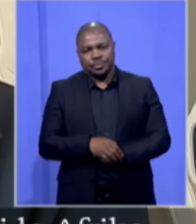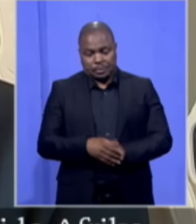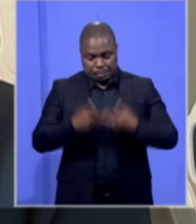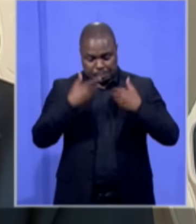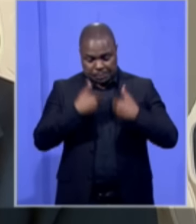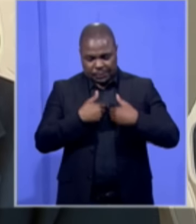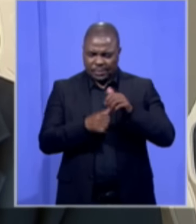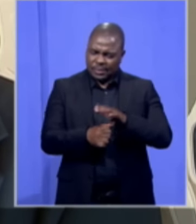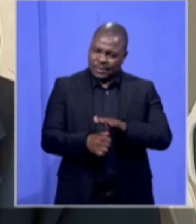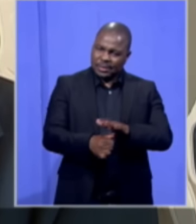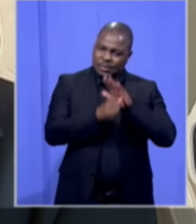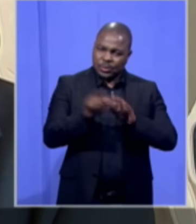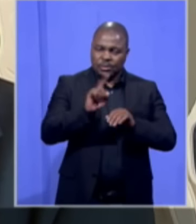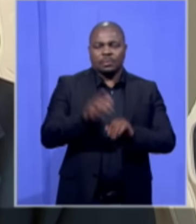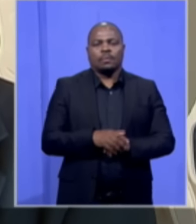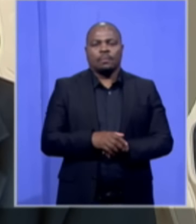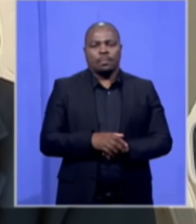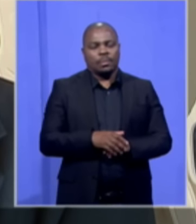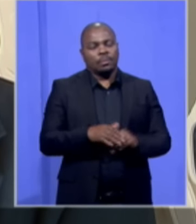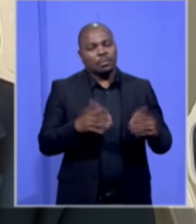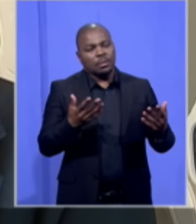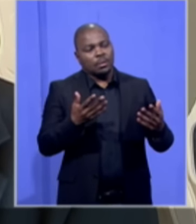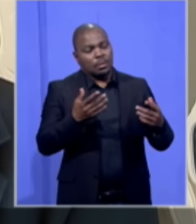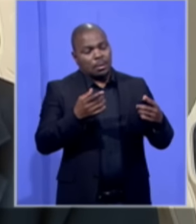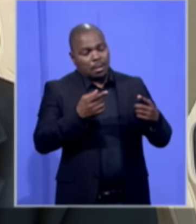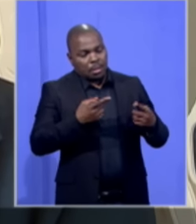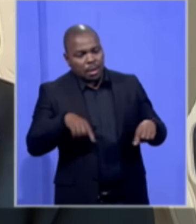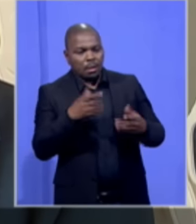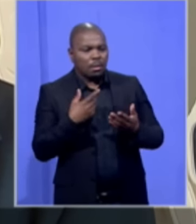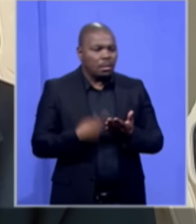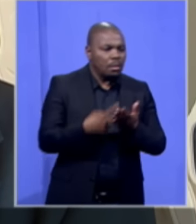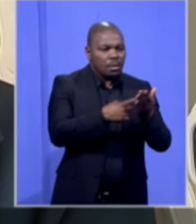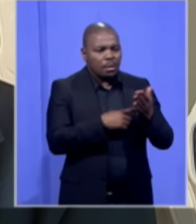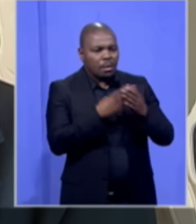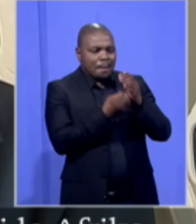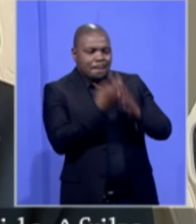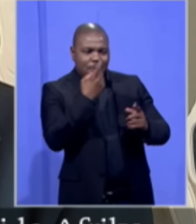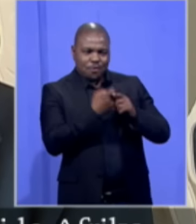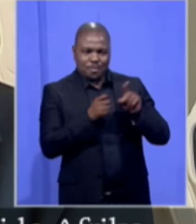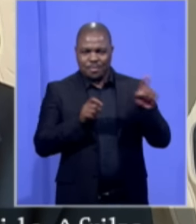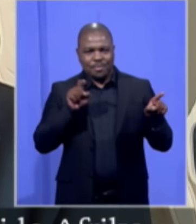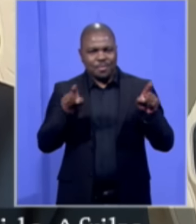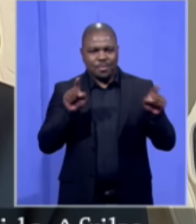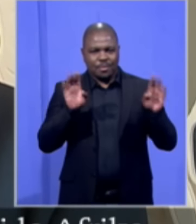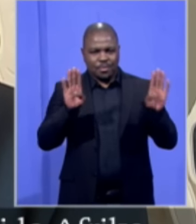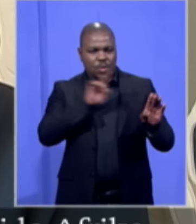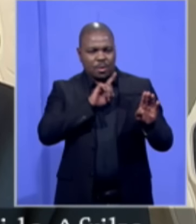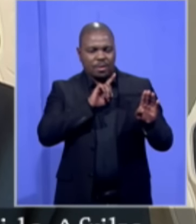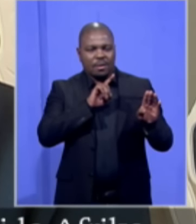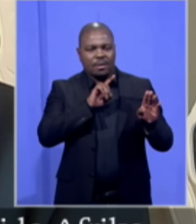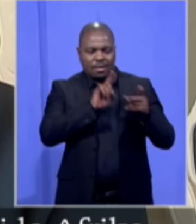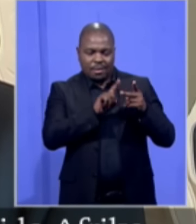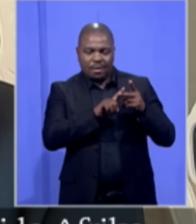is the kind of conversation that they are inspiring, particularly around African